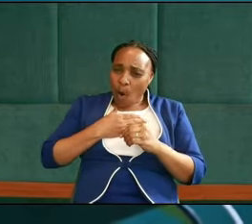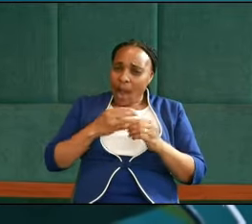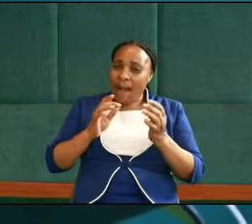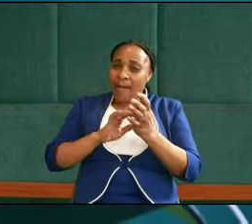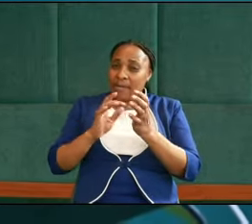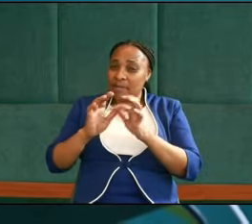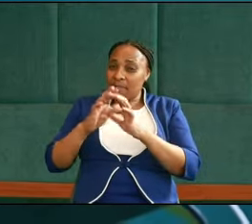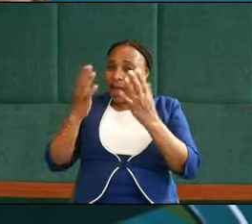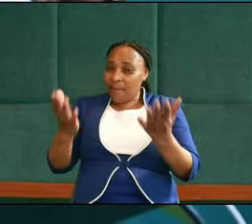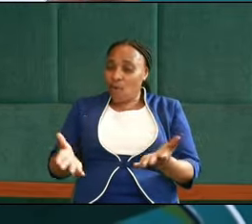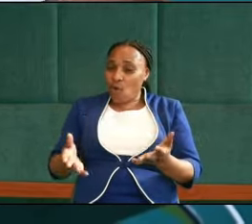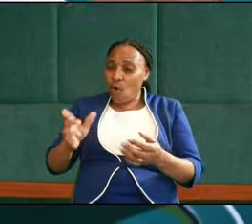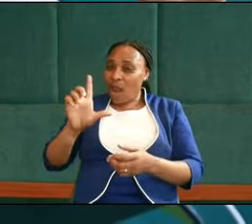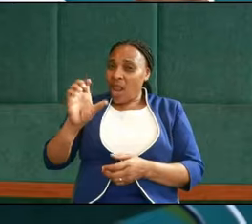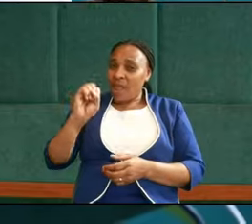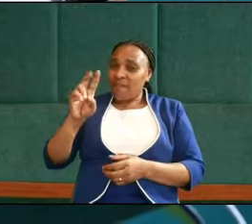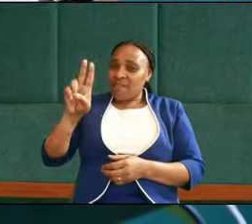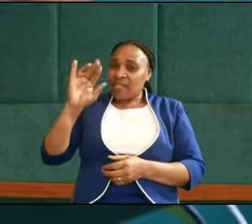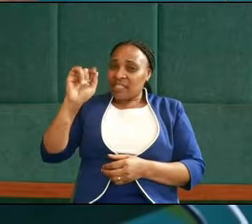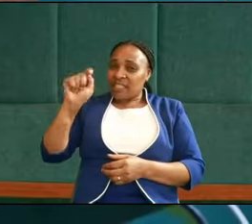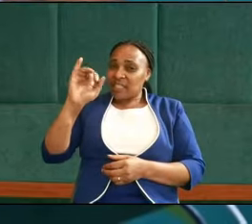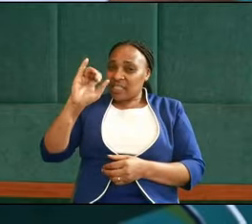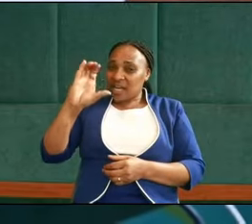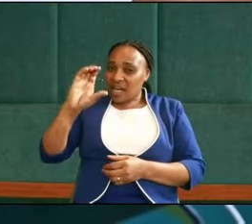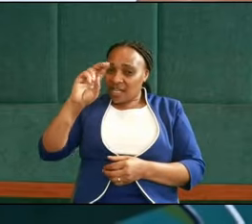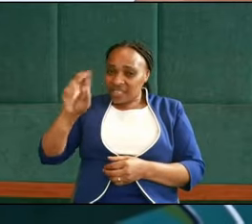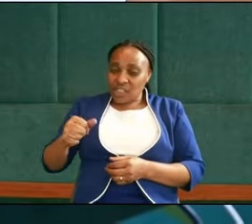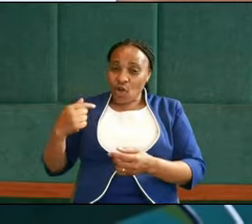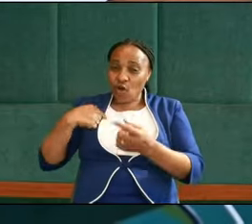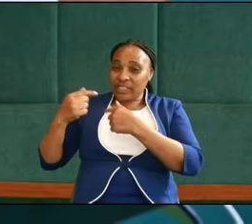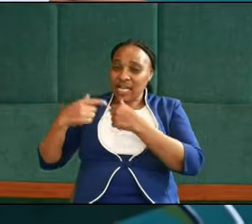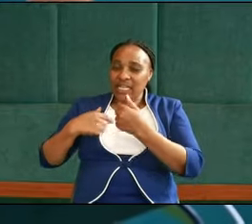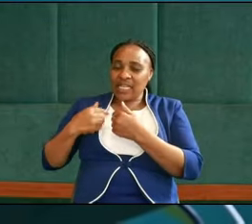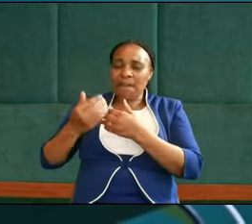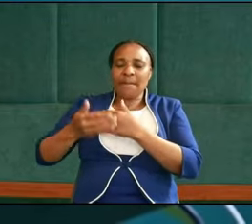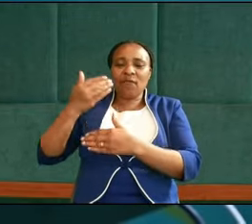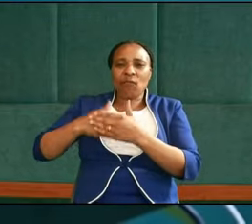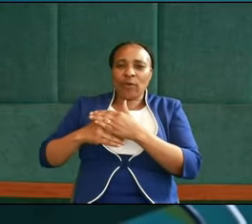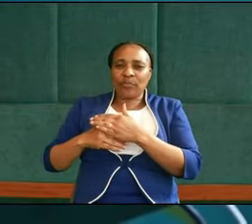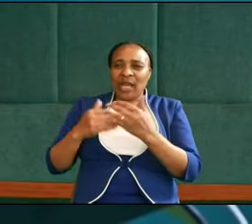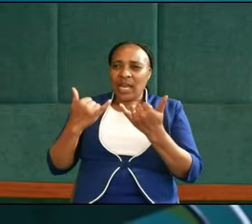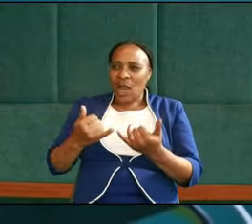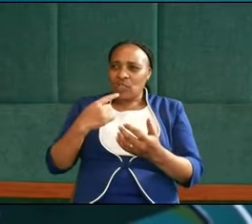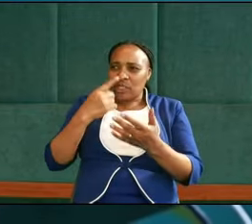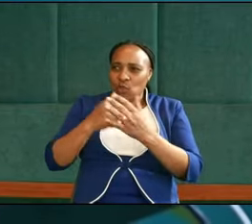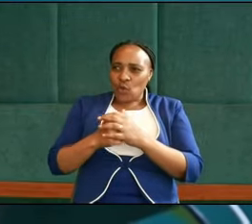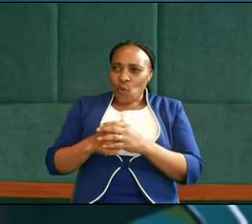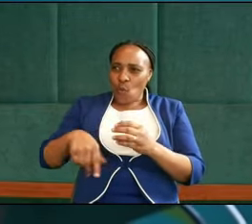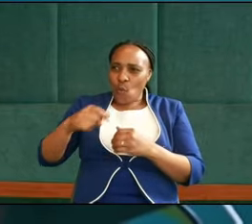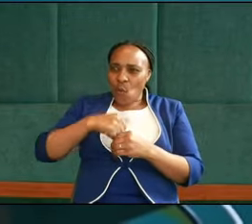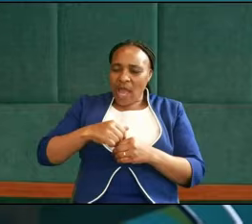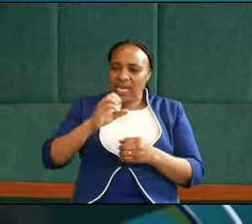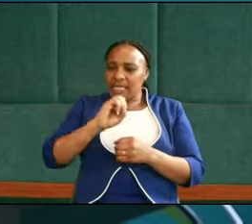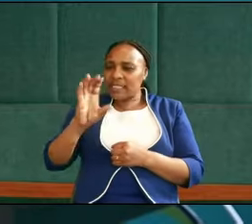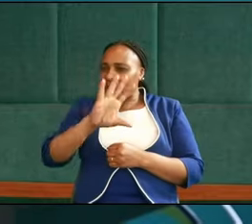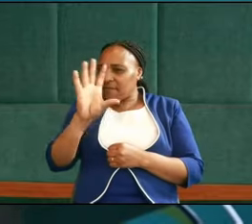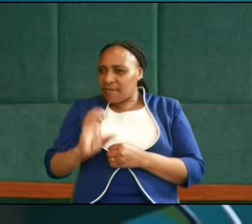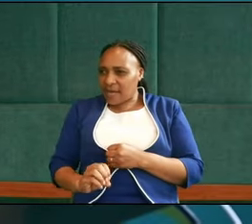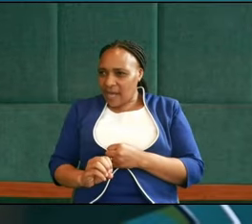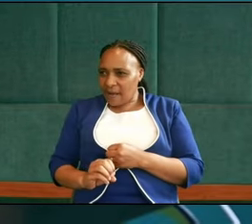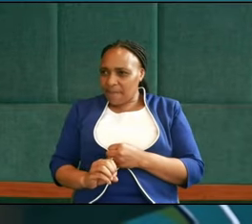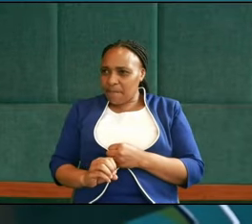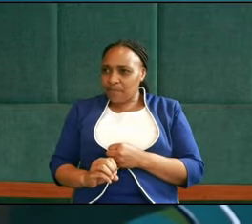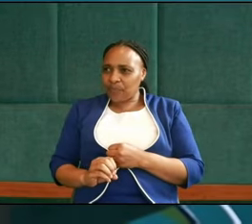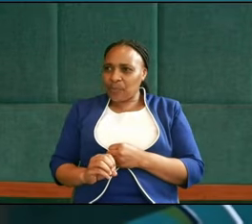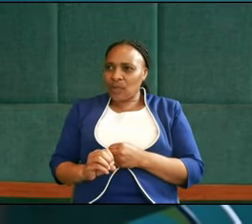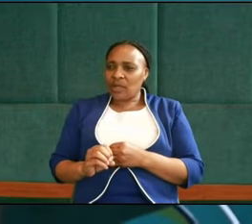book of Leviticus, its implication concerning land reform, especially because we are in East Africa, very close